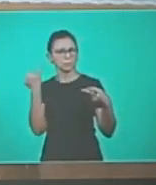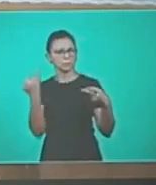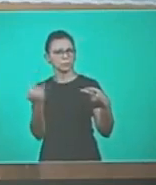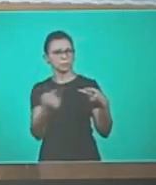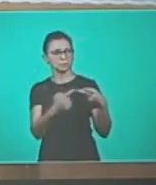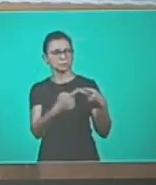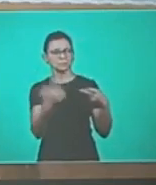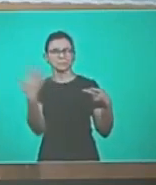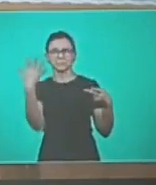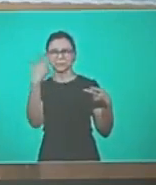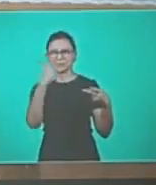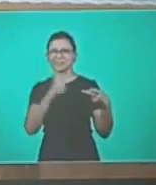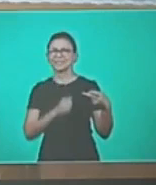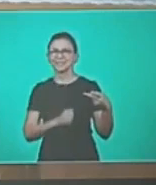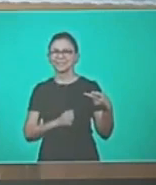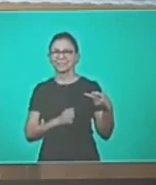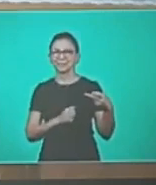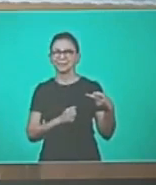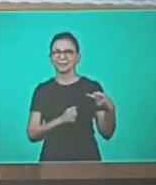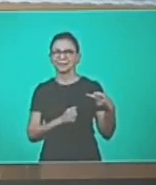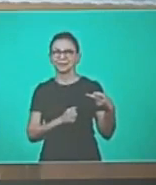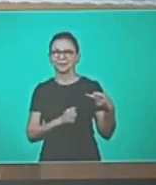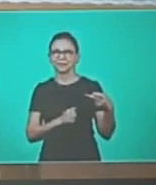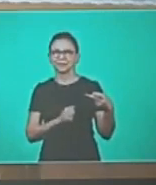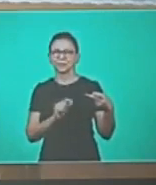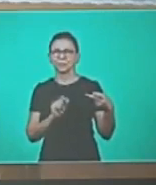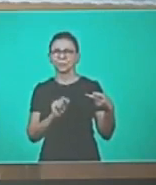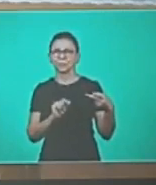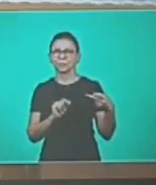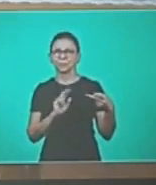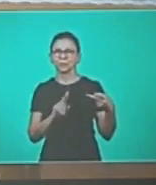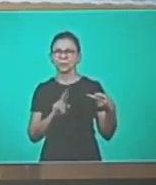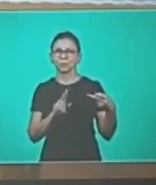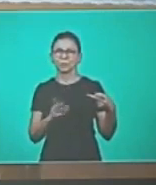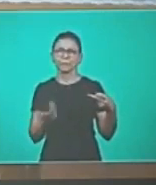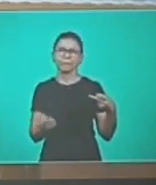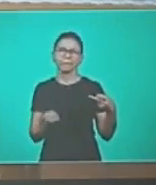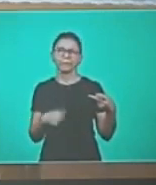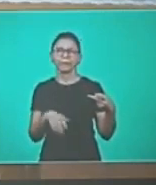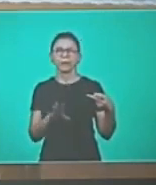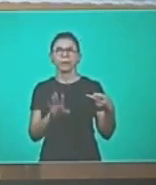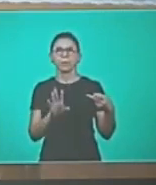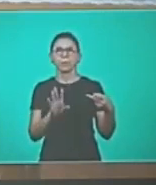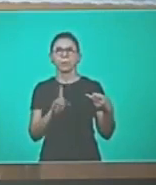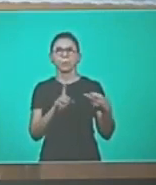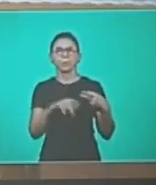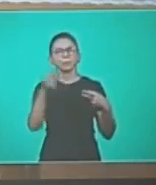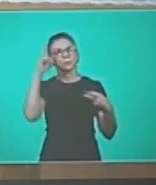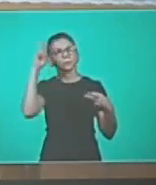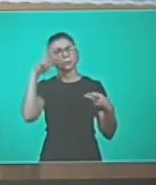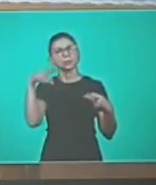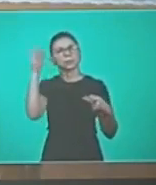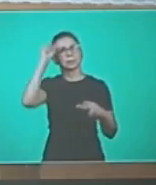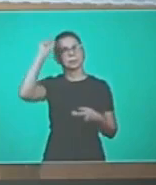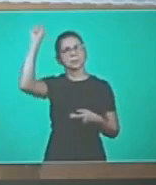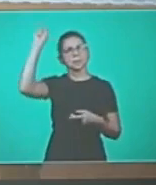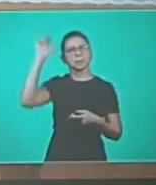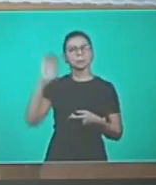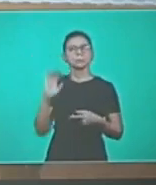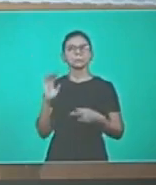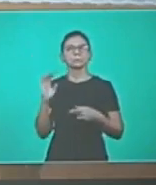The beauty of the Bible is to share the prophetic